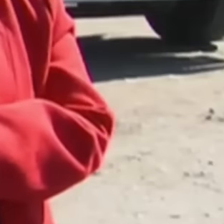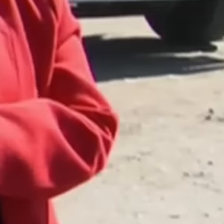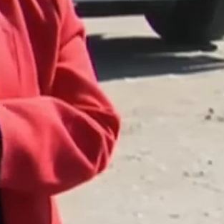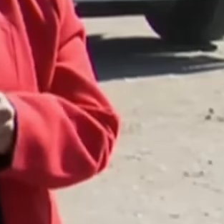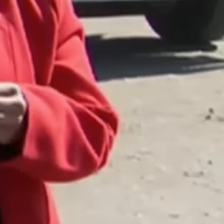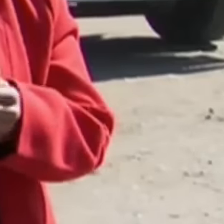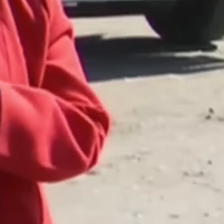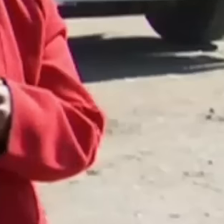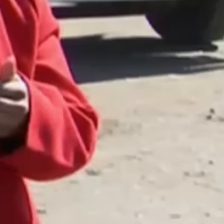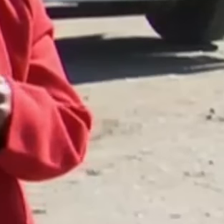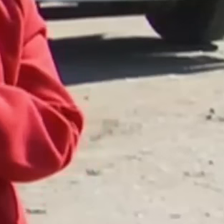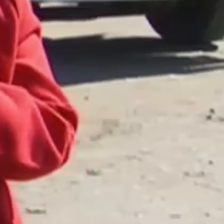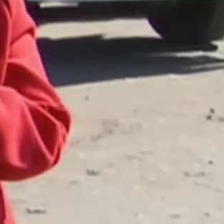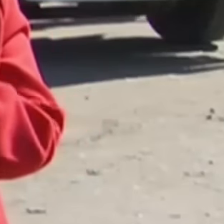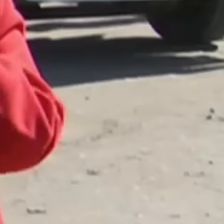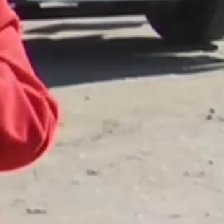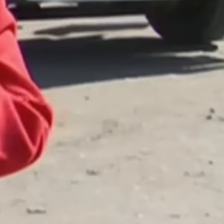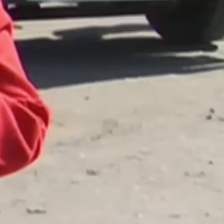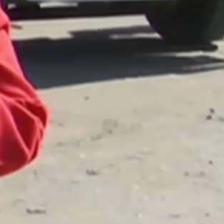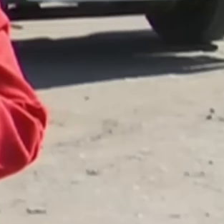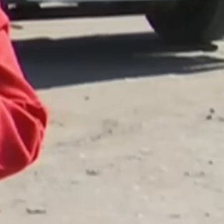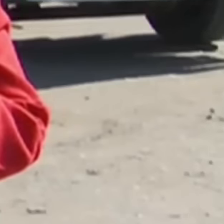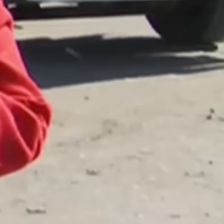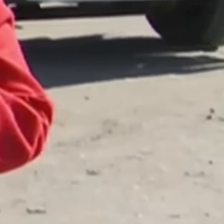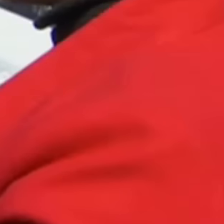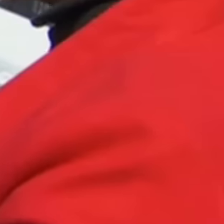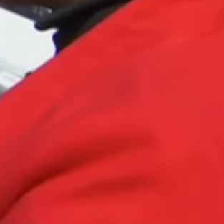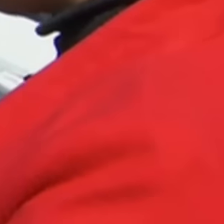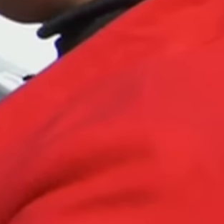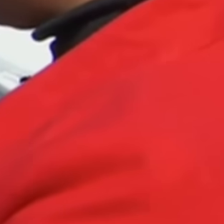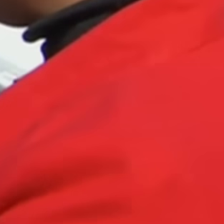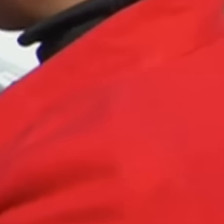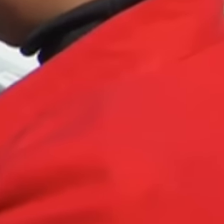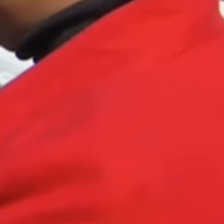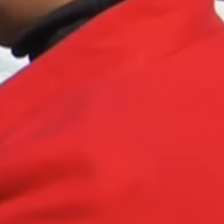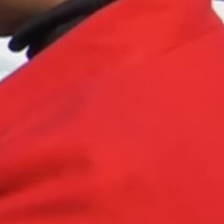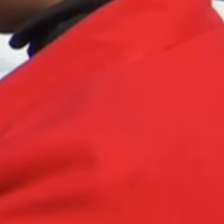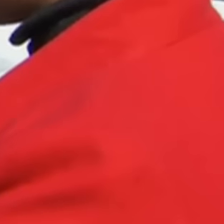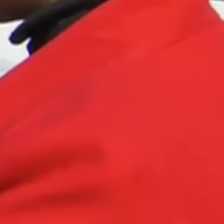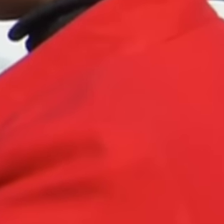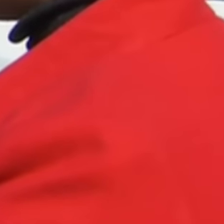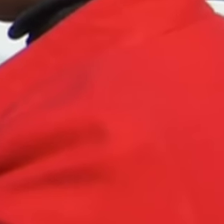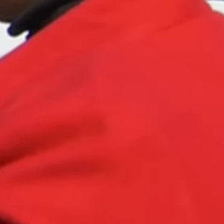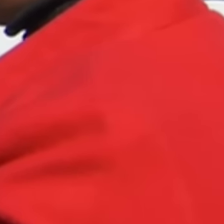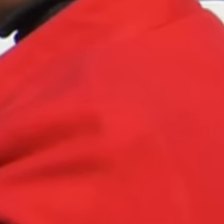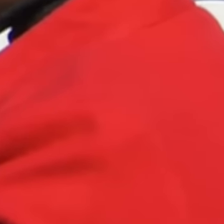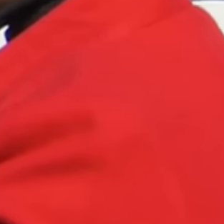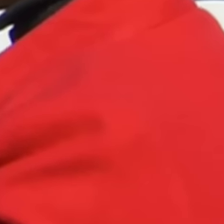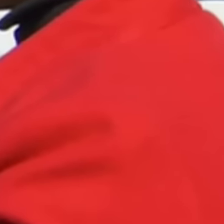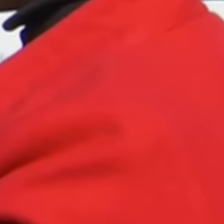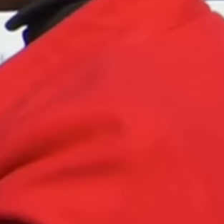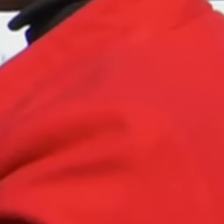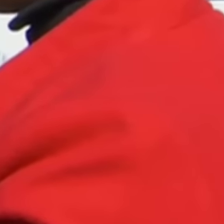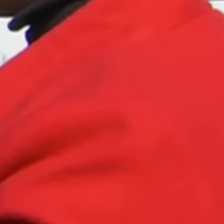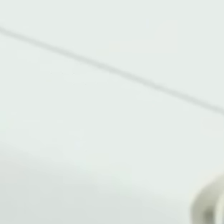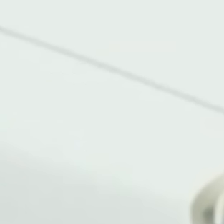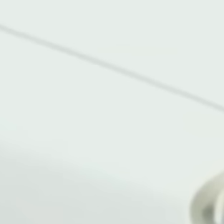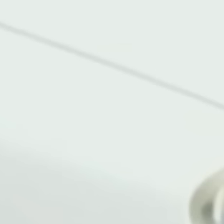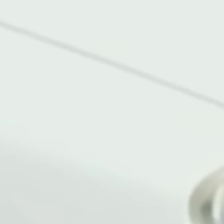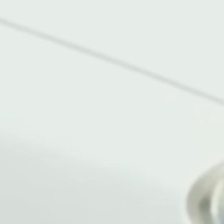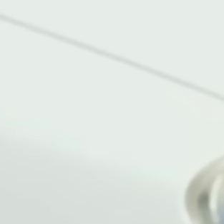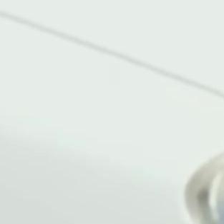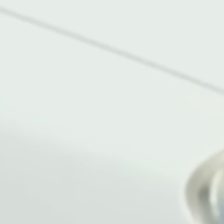Bobedi jono bo tsere leeto le le neng le bontsha ekete ga le ne le kgonagala go fitlha le be le khutla. Go itsetsepela go ba dirile gore